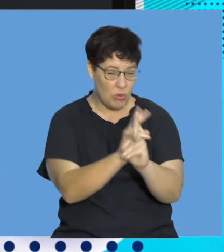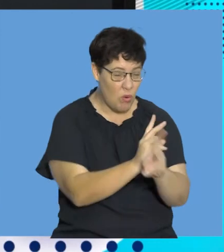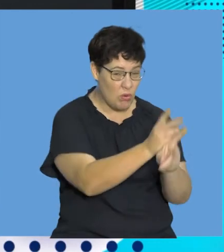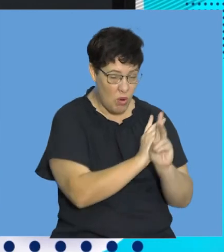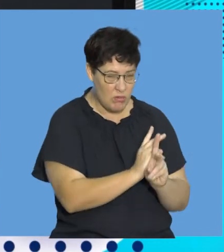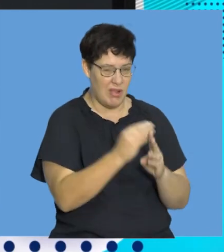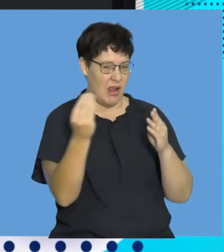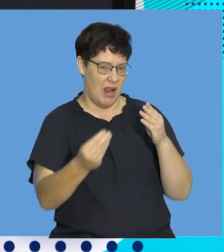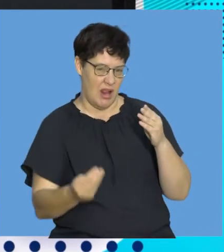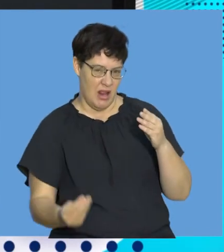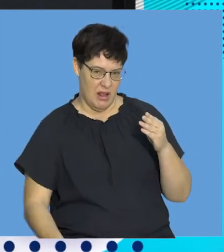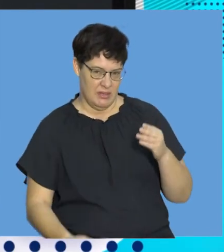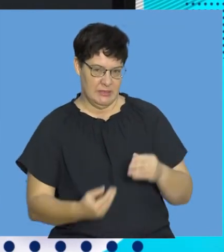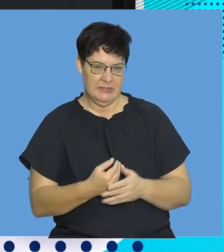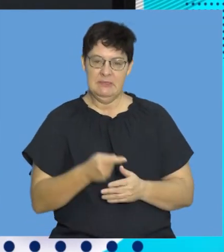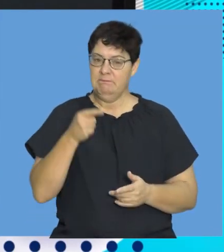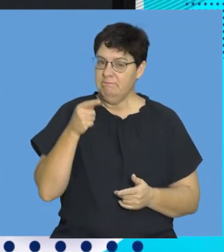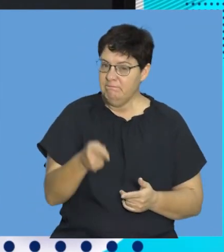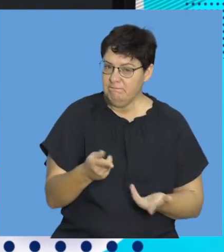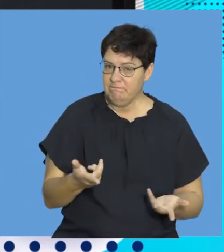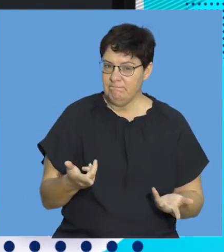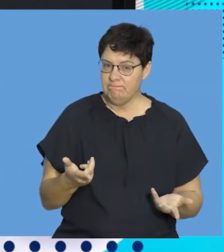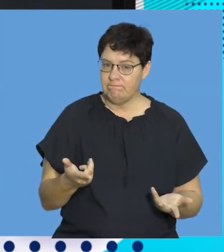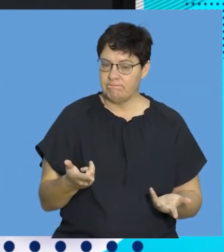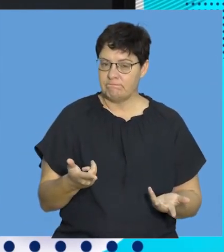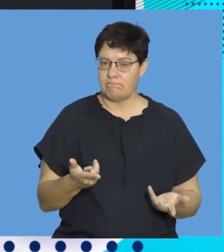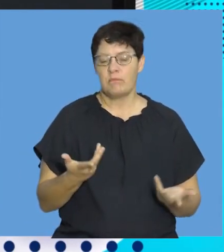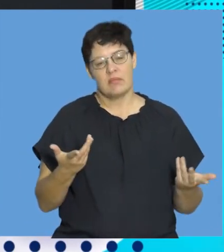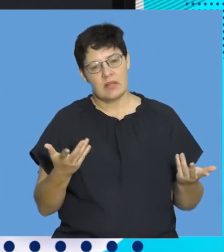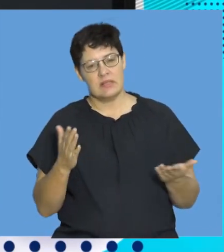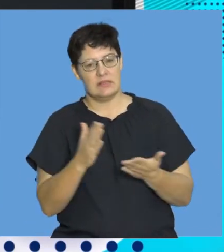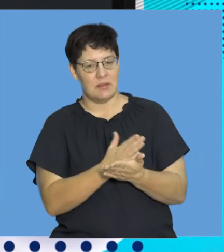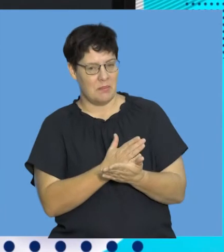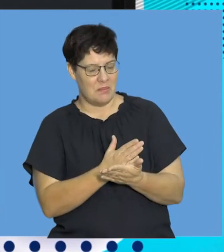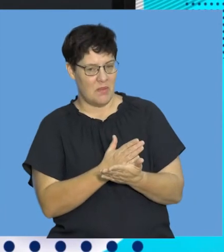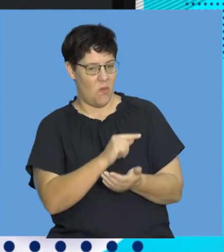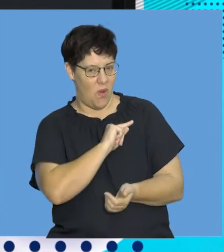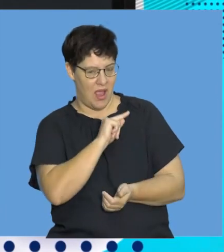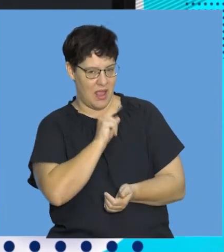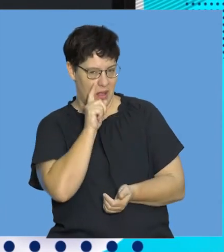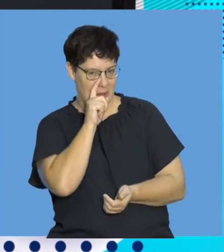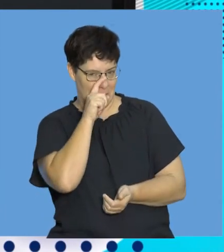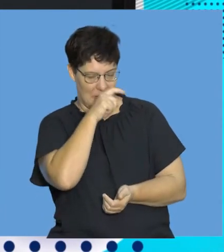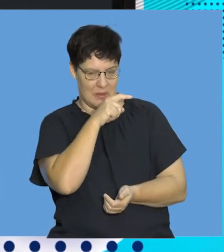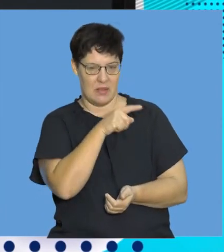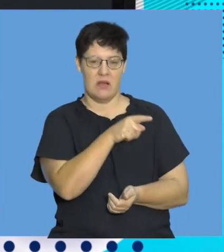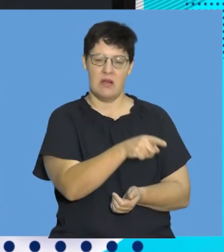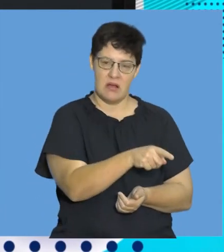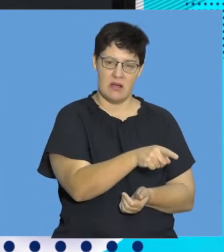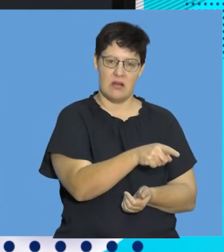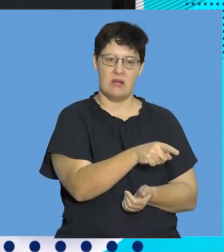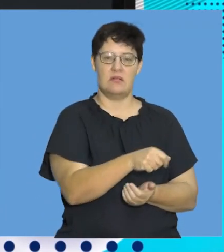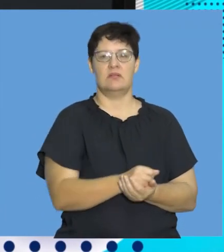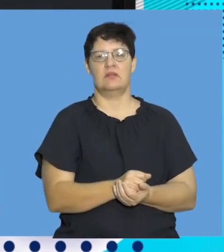loans, etc., etc., etc. This could be, in some part, be the